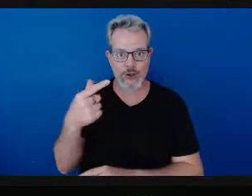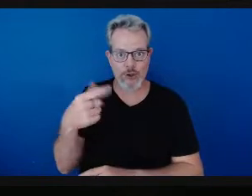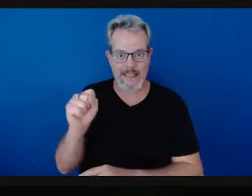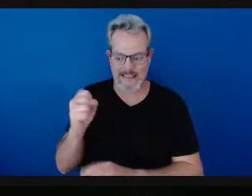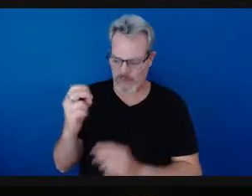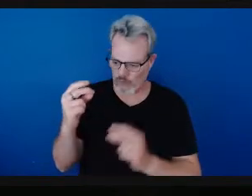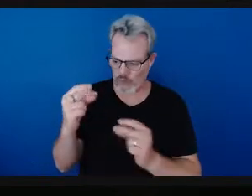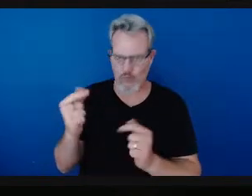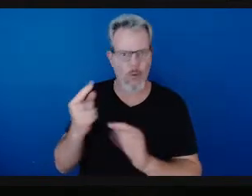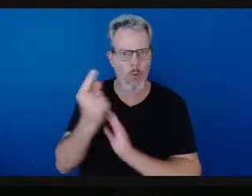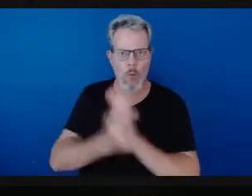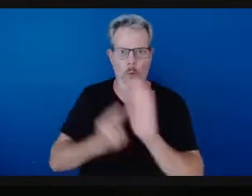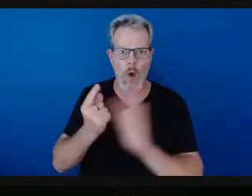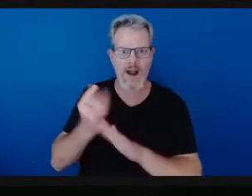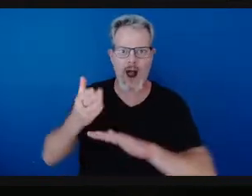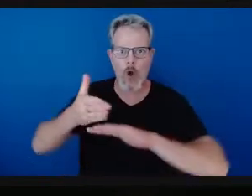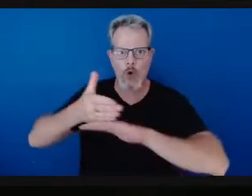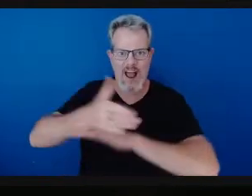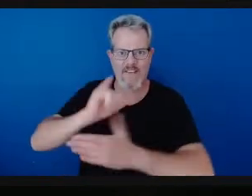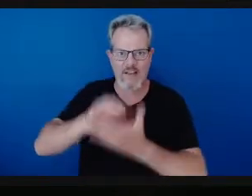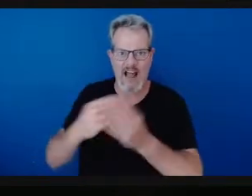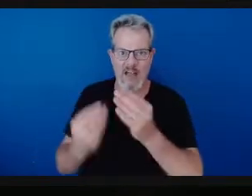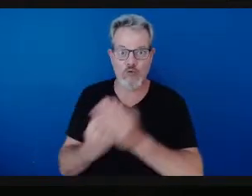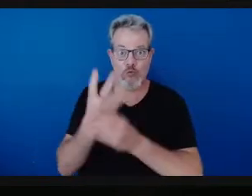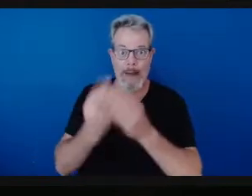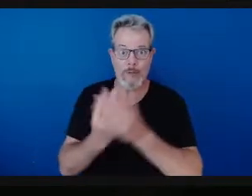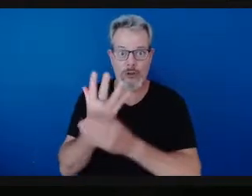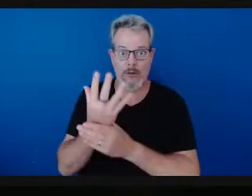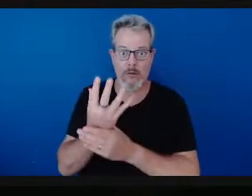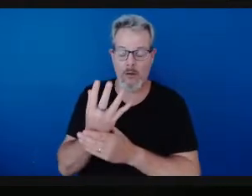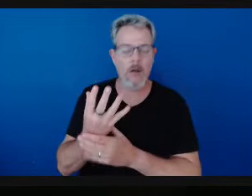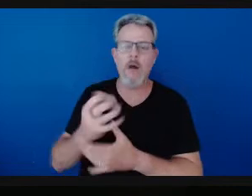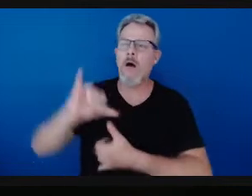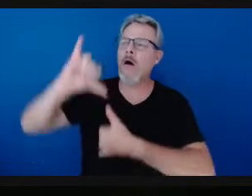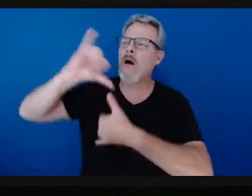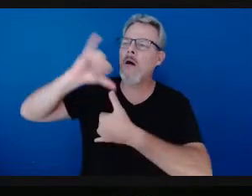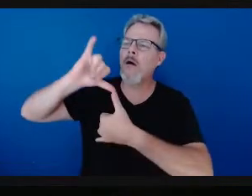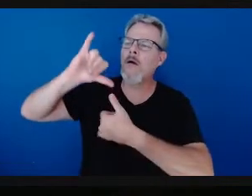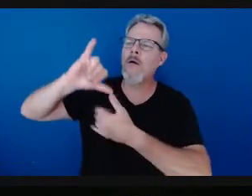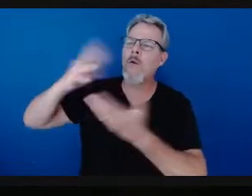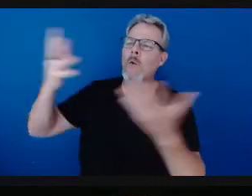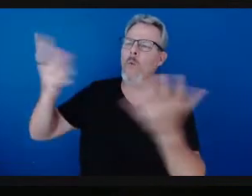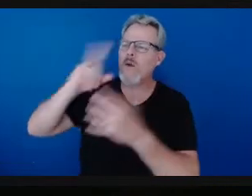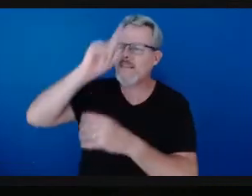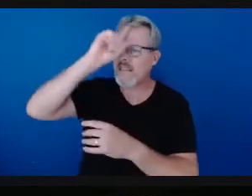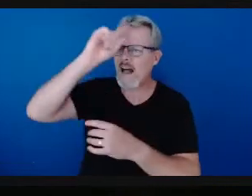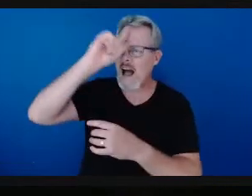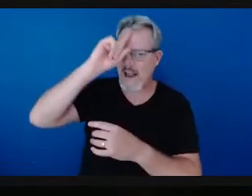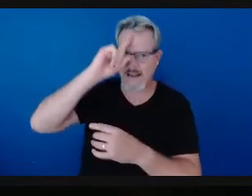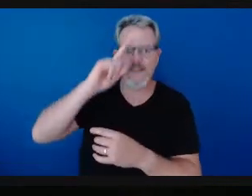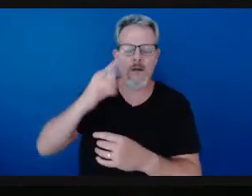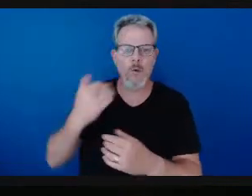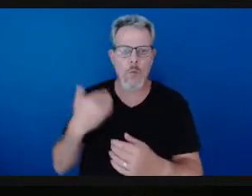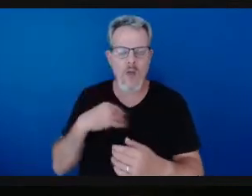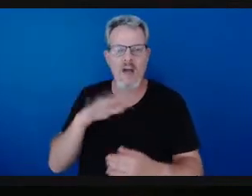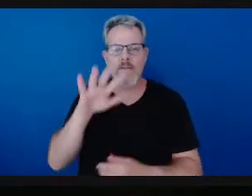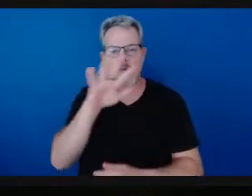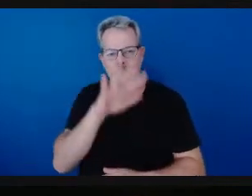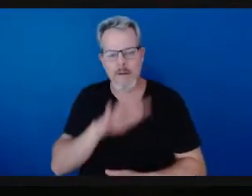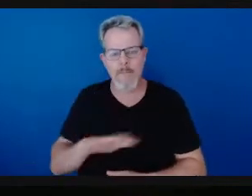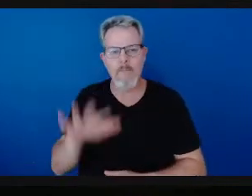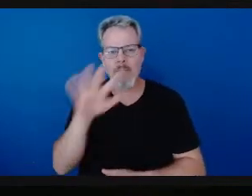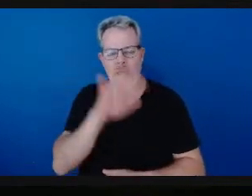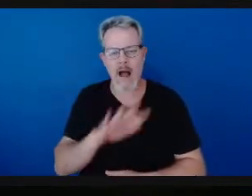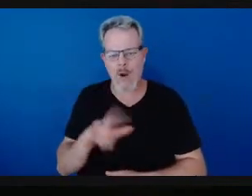what, an hour, 2 hours afterwards. So when it was at that height, and we got a measurement of that rough 100,000